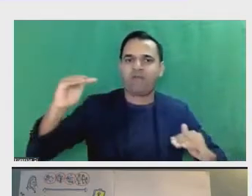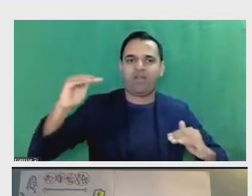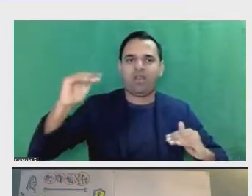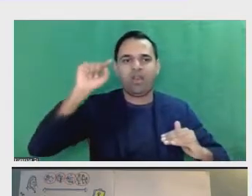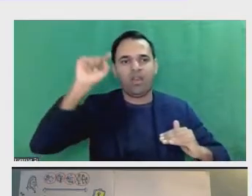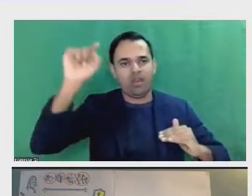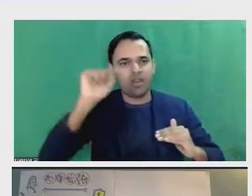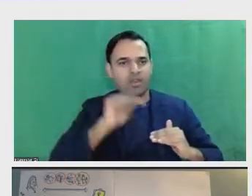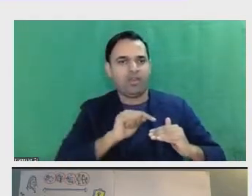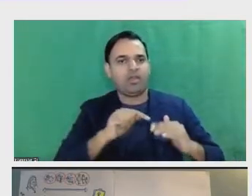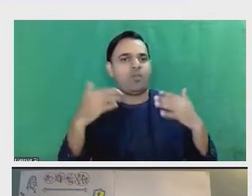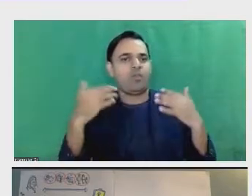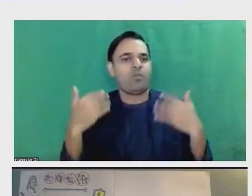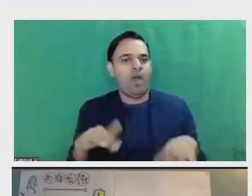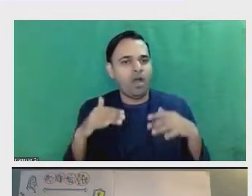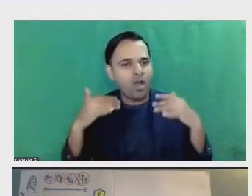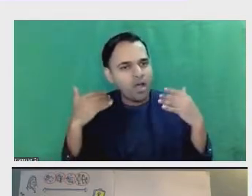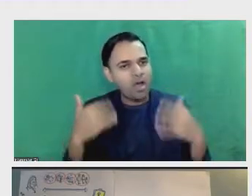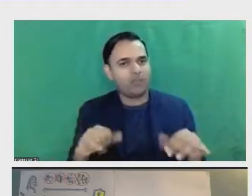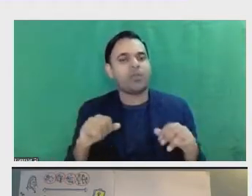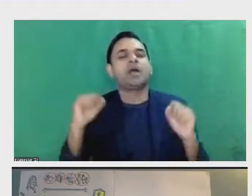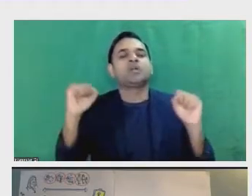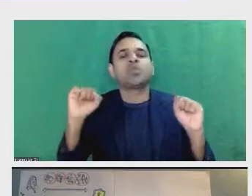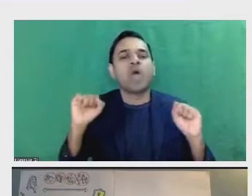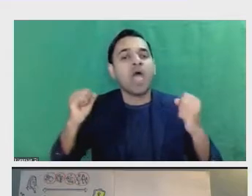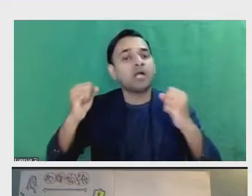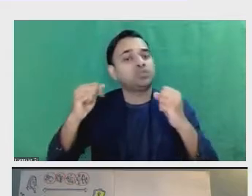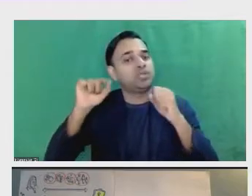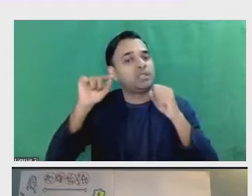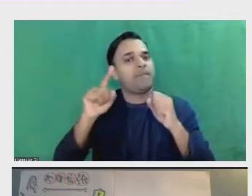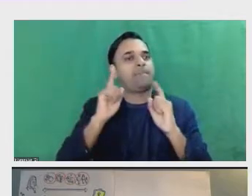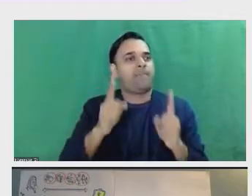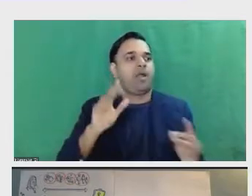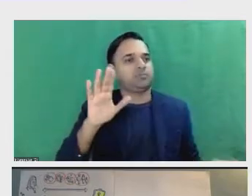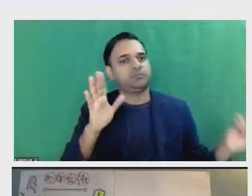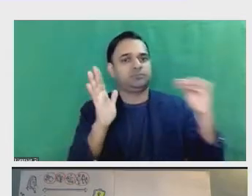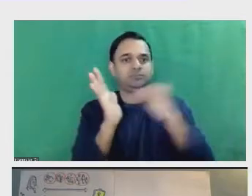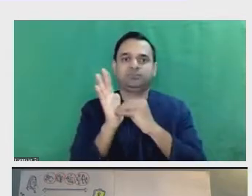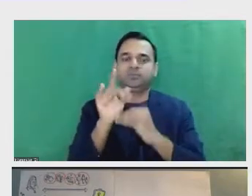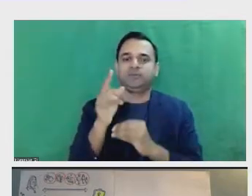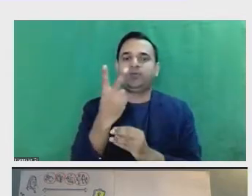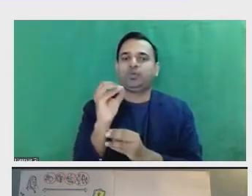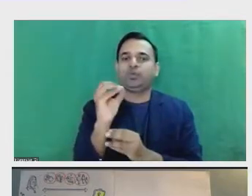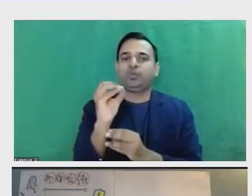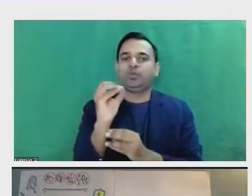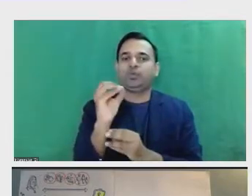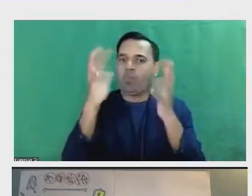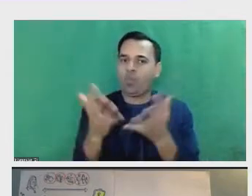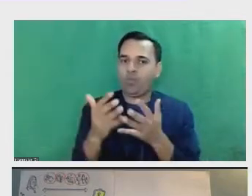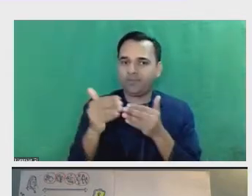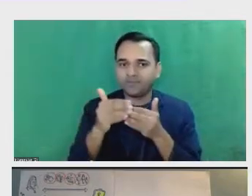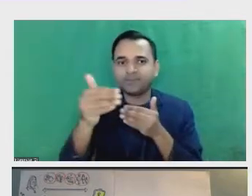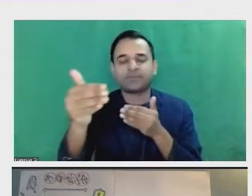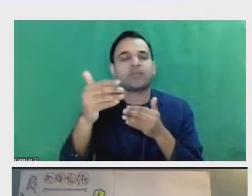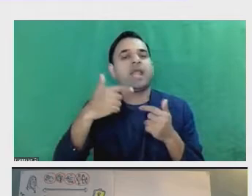2020 GBF does not go back to doing conservation as usual? I think one statement that I heard earlier on from one